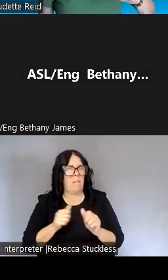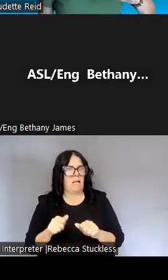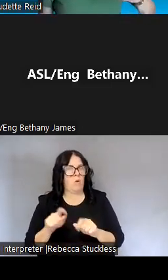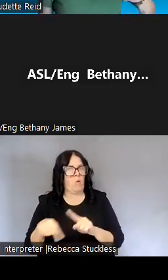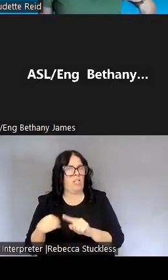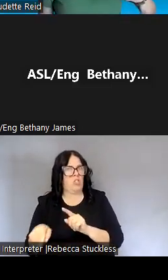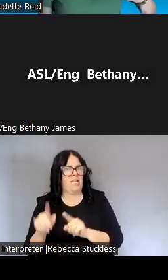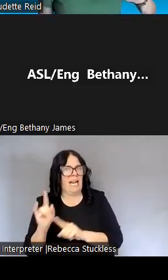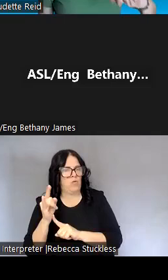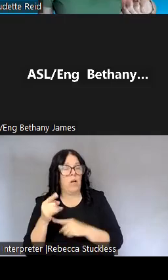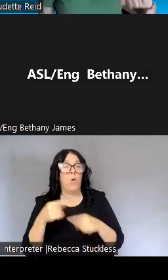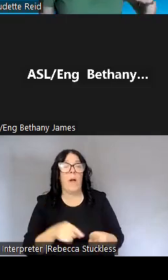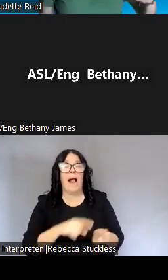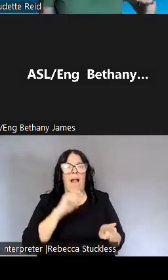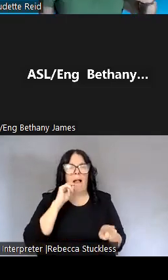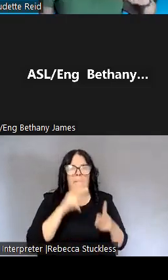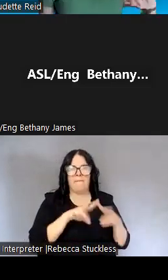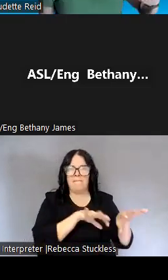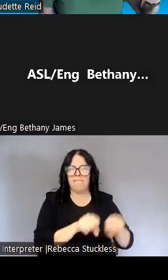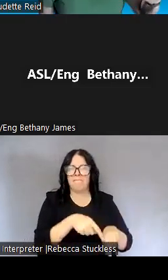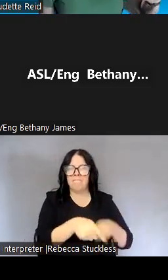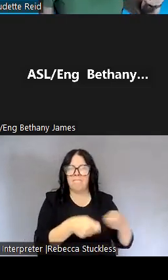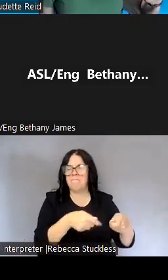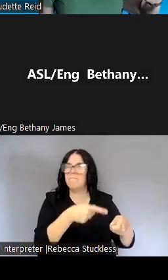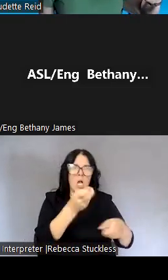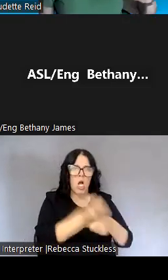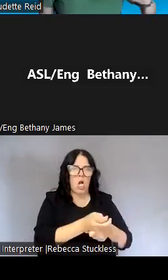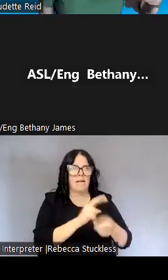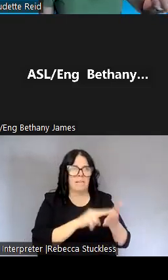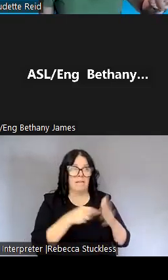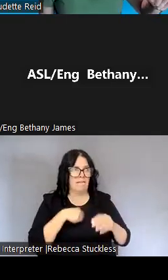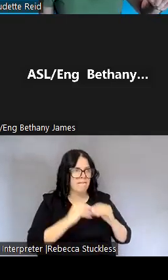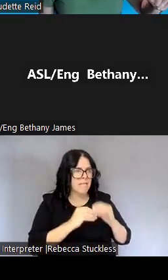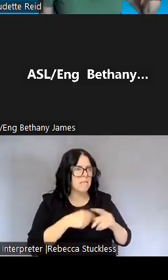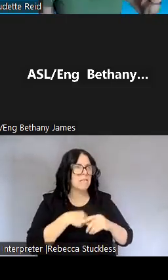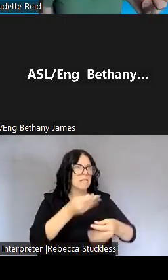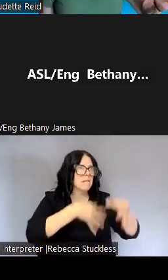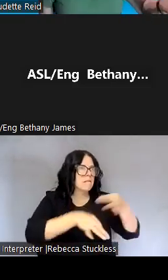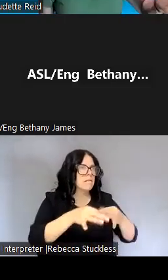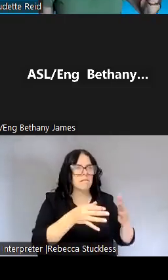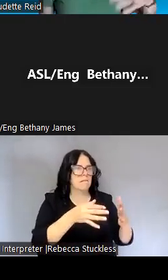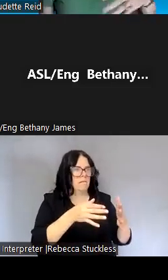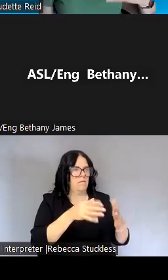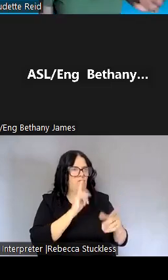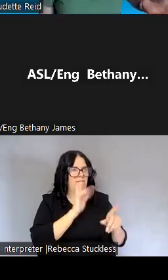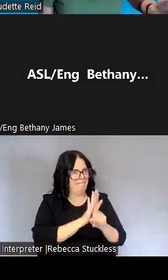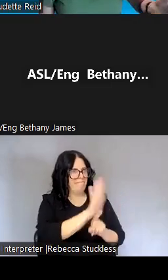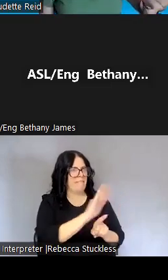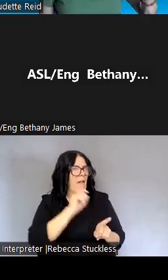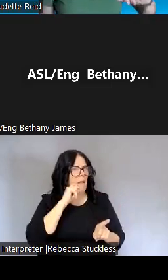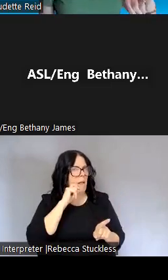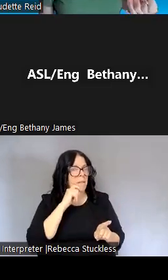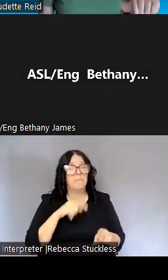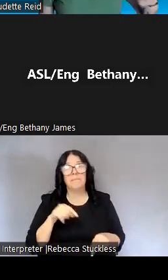talking about an Android phone. And connecting accessories are more universal because it has a phone jack, or you can